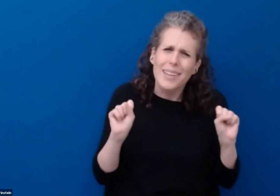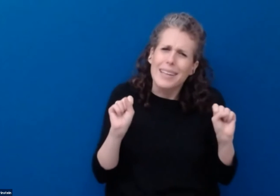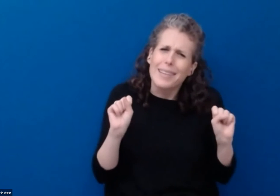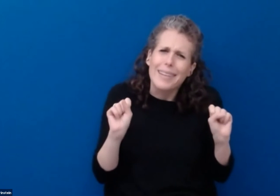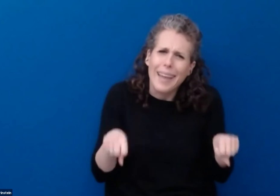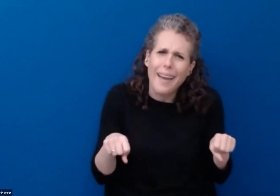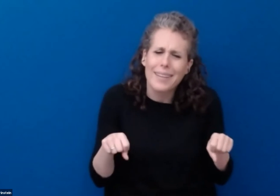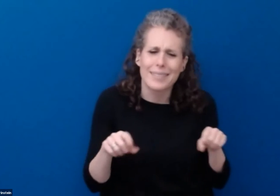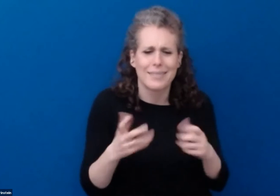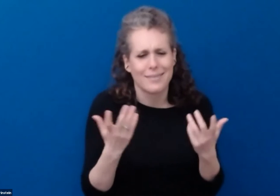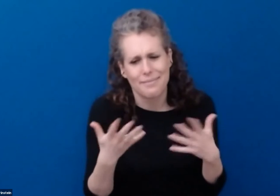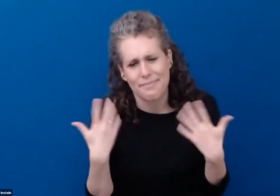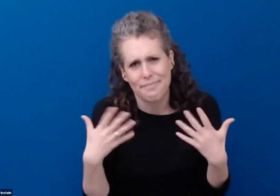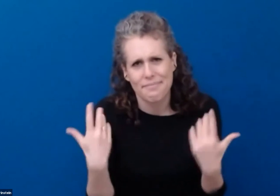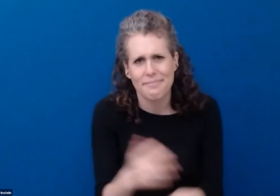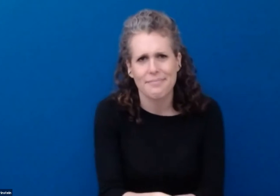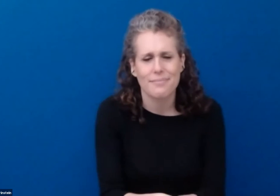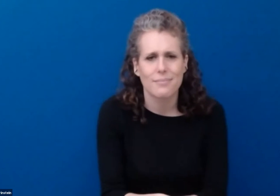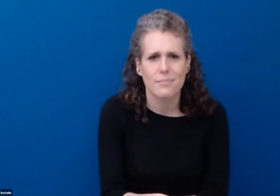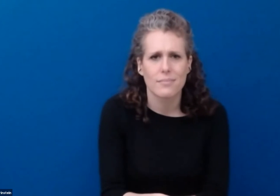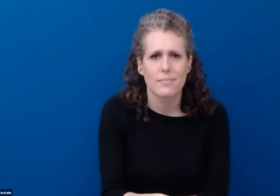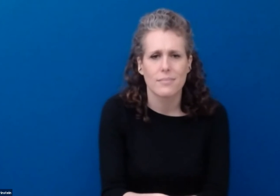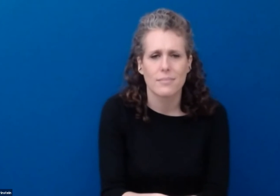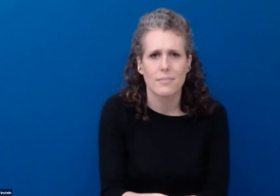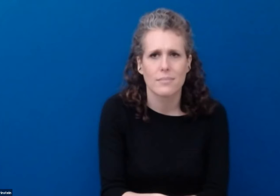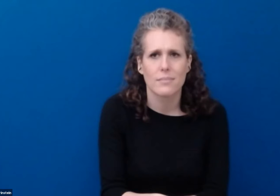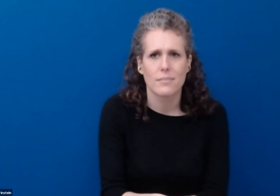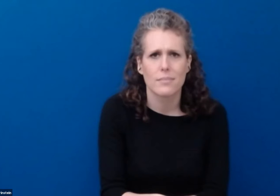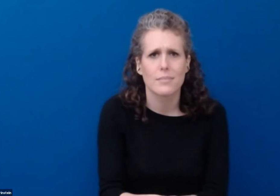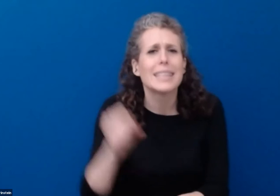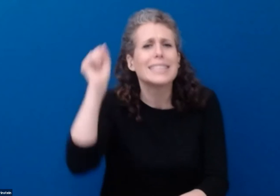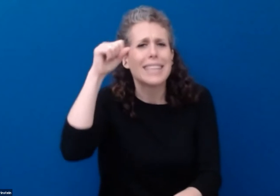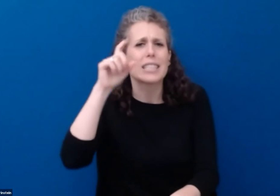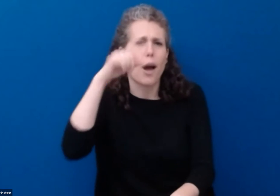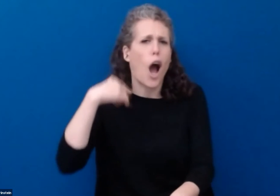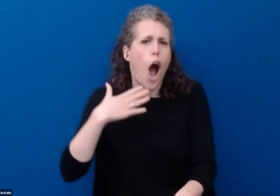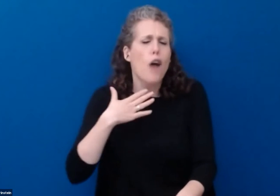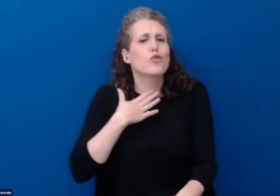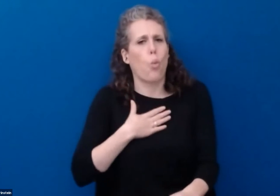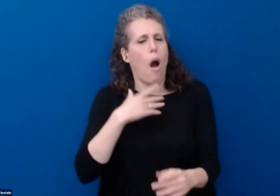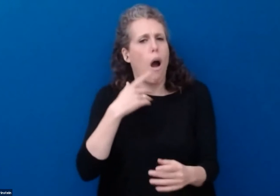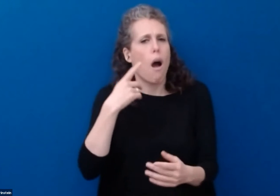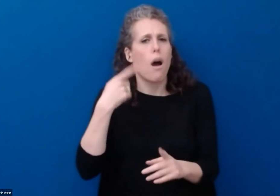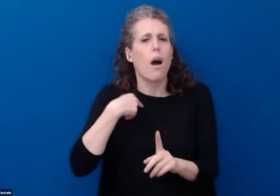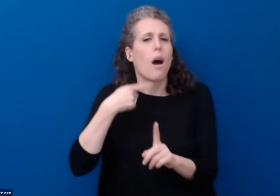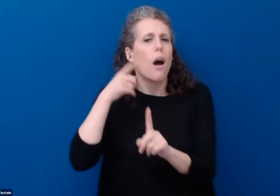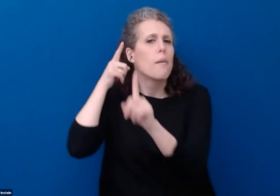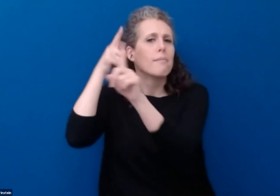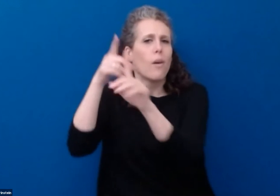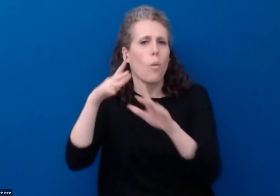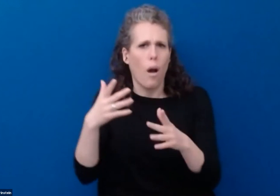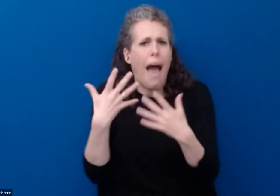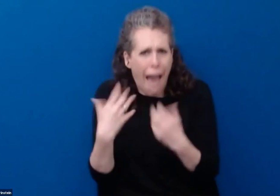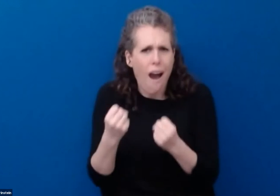of both. Exactly, but I just meant that there are good cases to look at. Yeah, definitely. So. Yeah. Thank